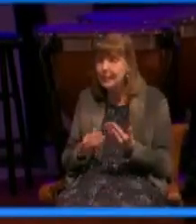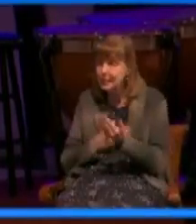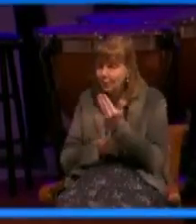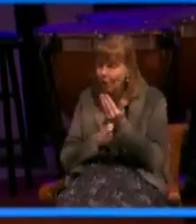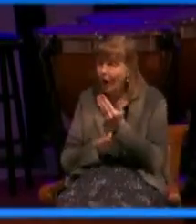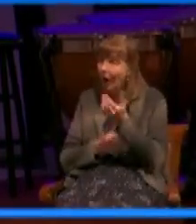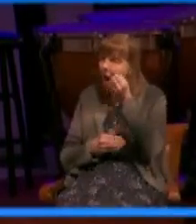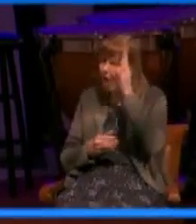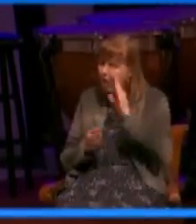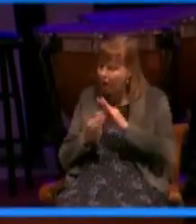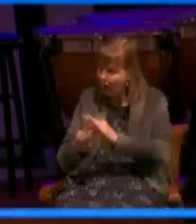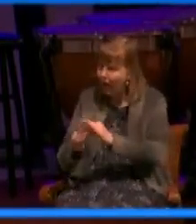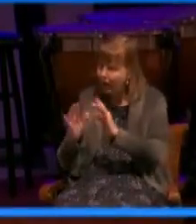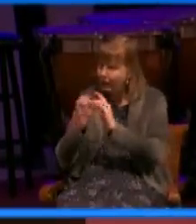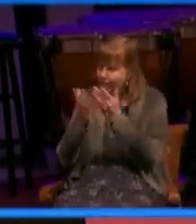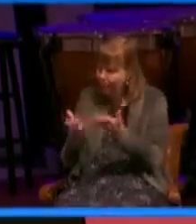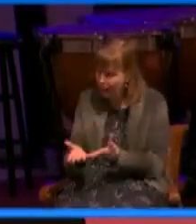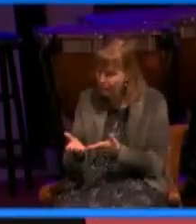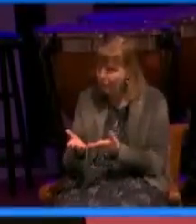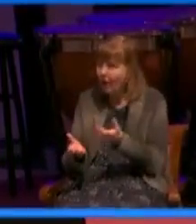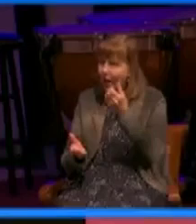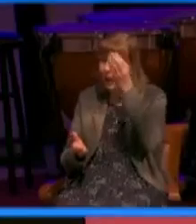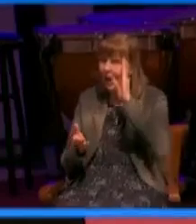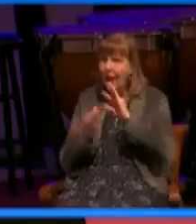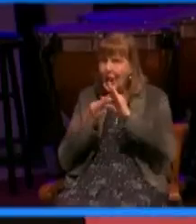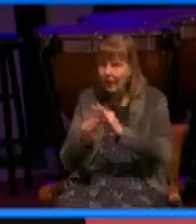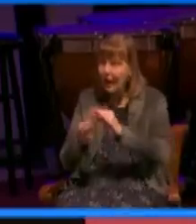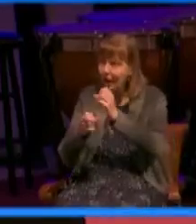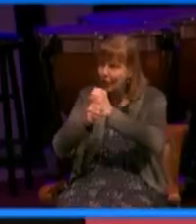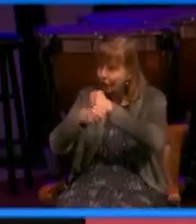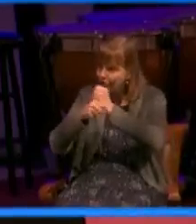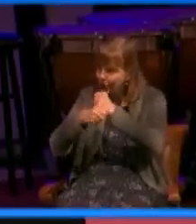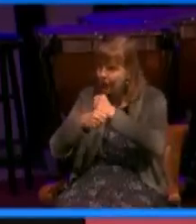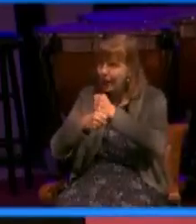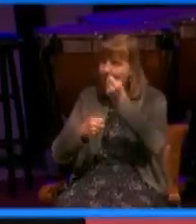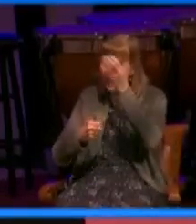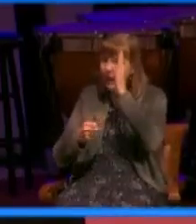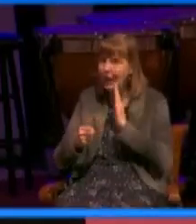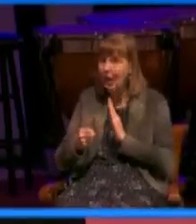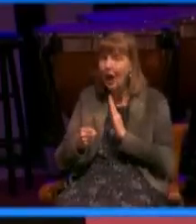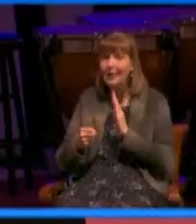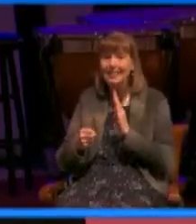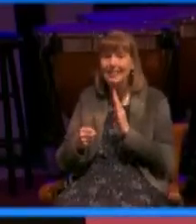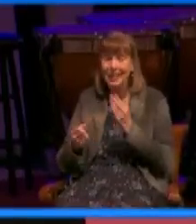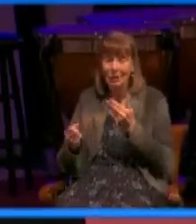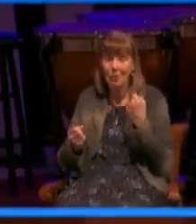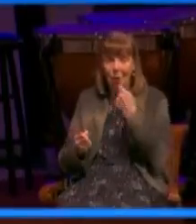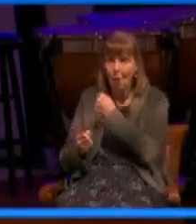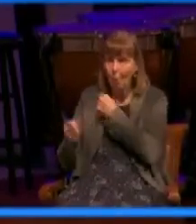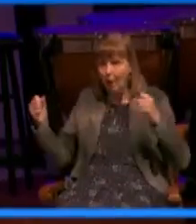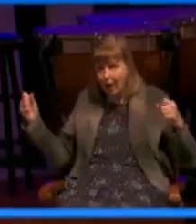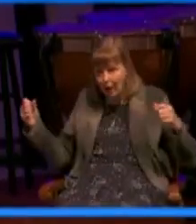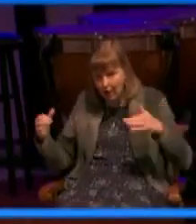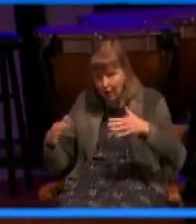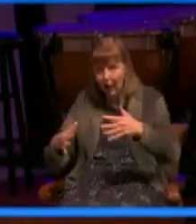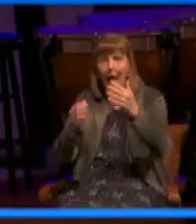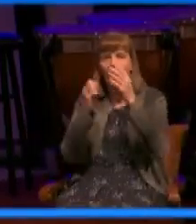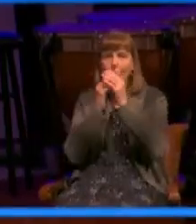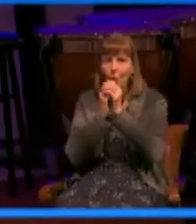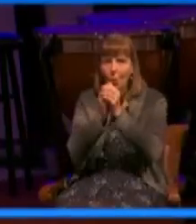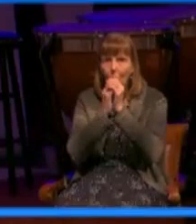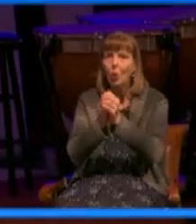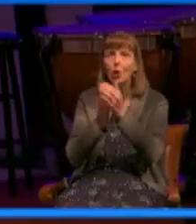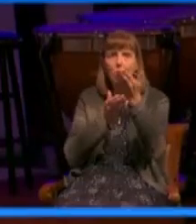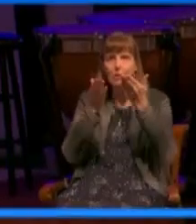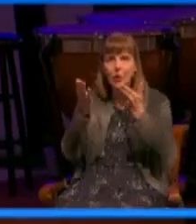Bible, the God of creation, the God in whom we gather and worship and serve, the God in whom we proclaim,